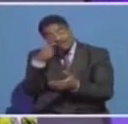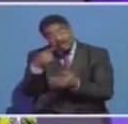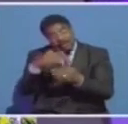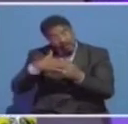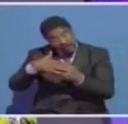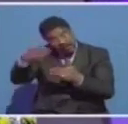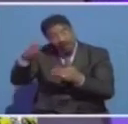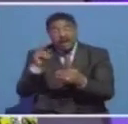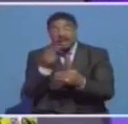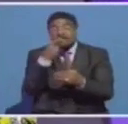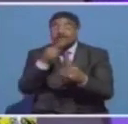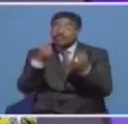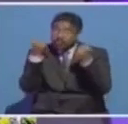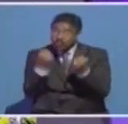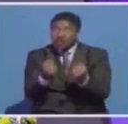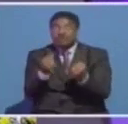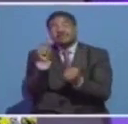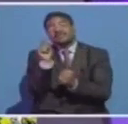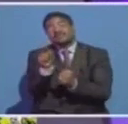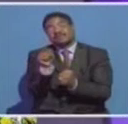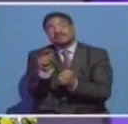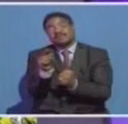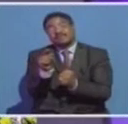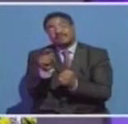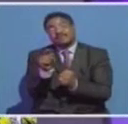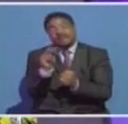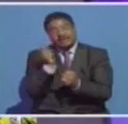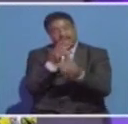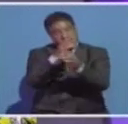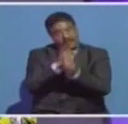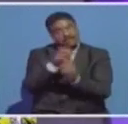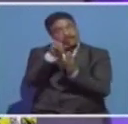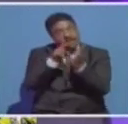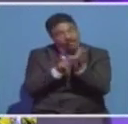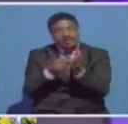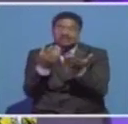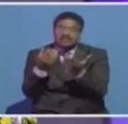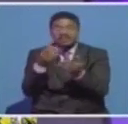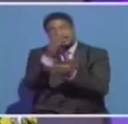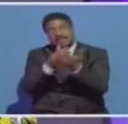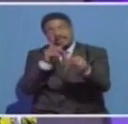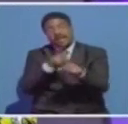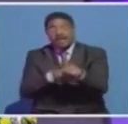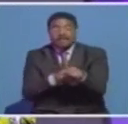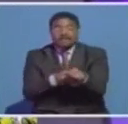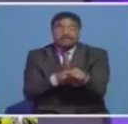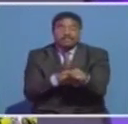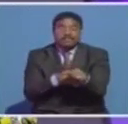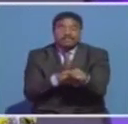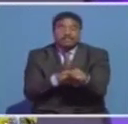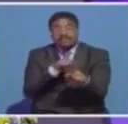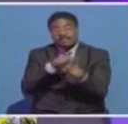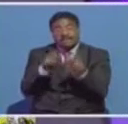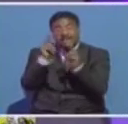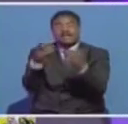to strengthen the monitoring aspect. We do receive the reports, and oftentimes when there's no reaction in terms